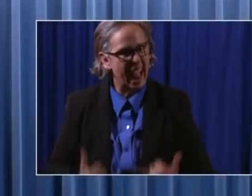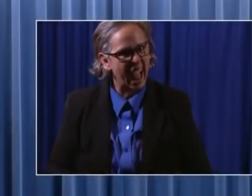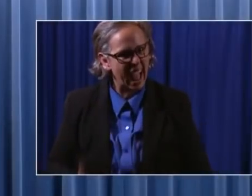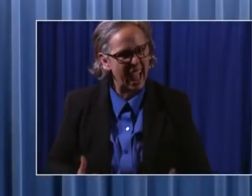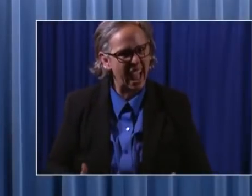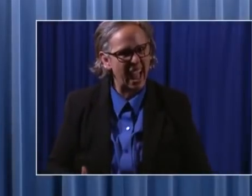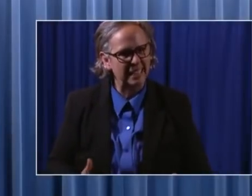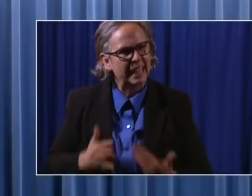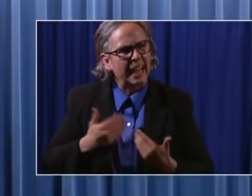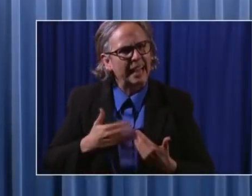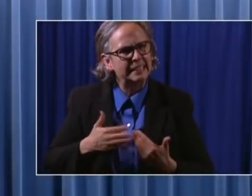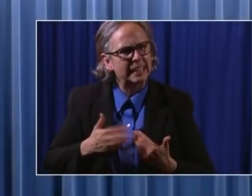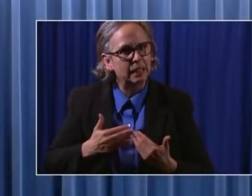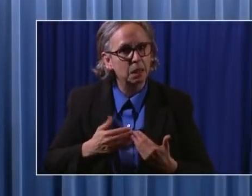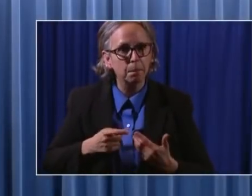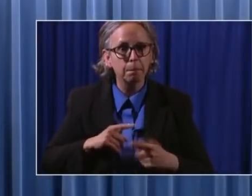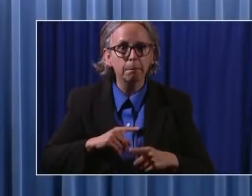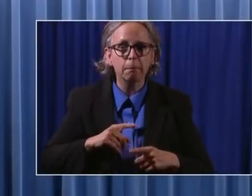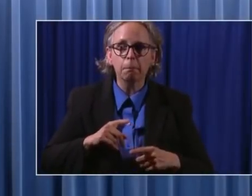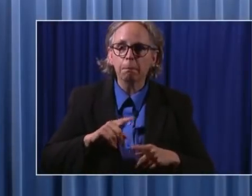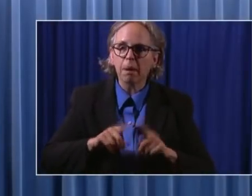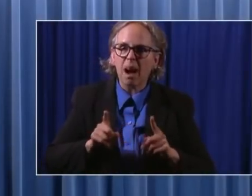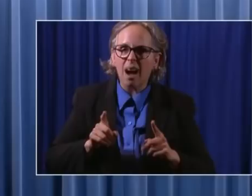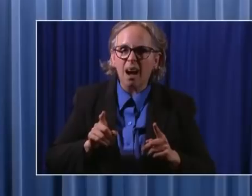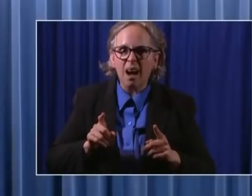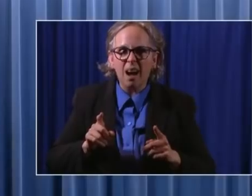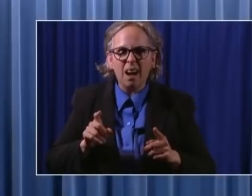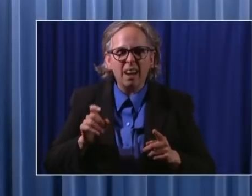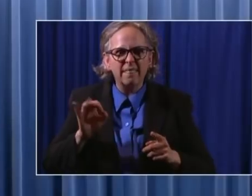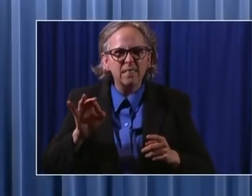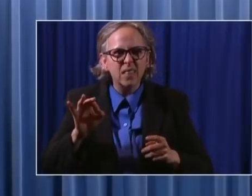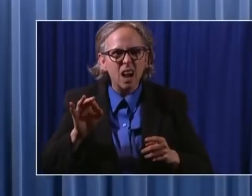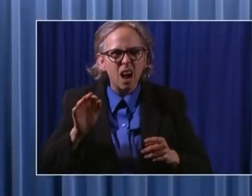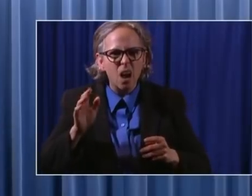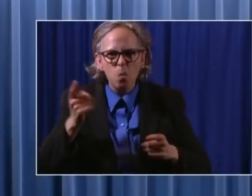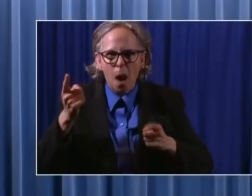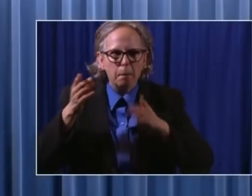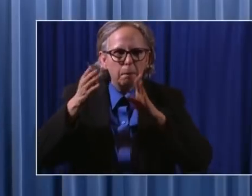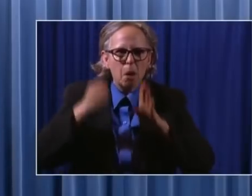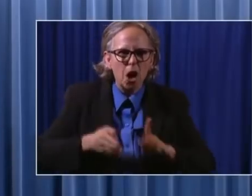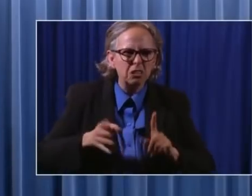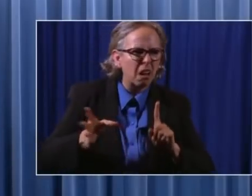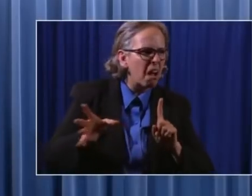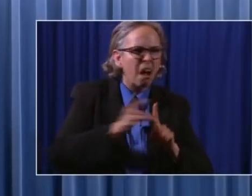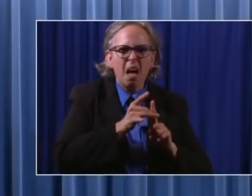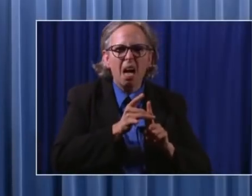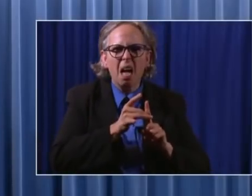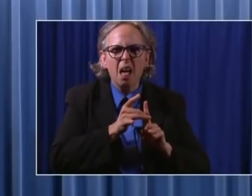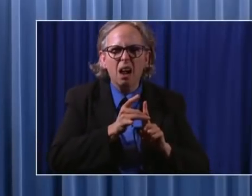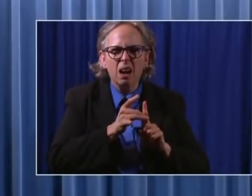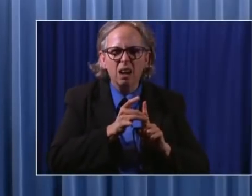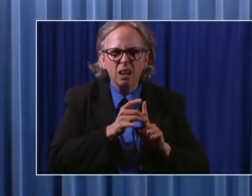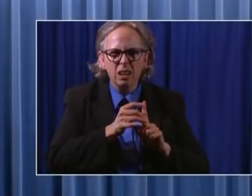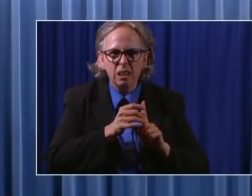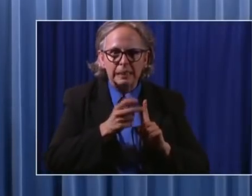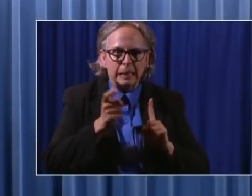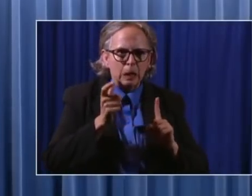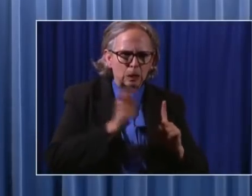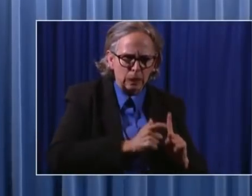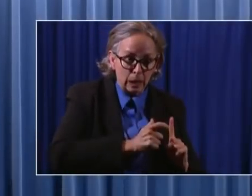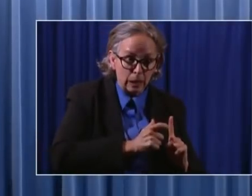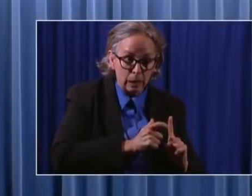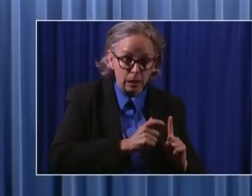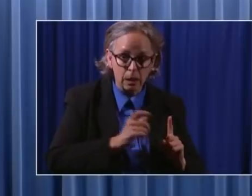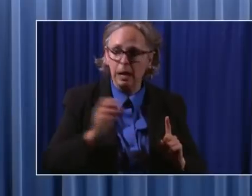do it with if somebody comes down with it, tracing, a person's isolated for the period of time, anybody